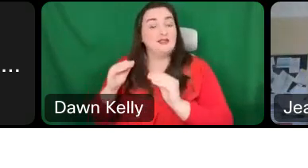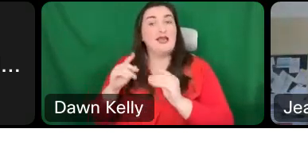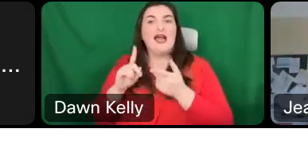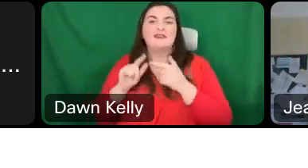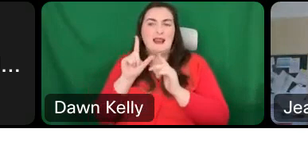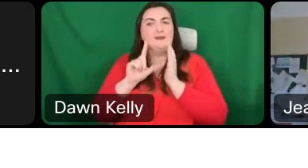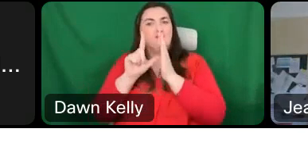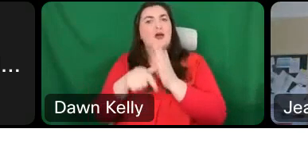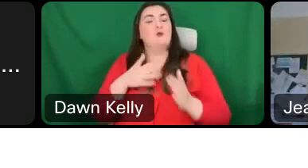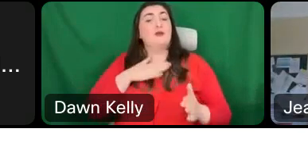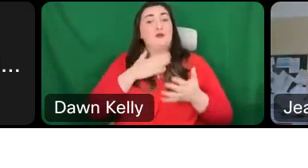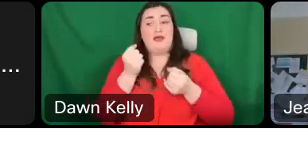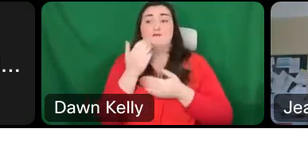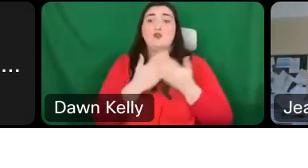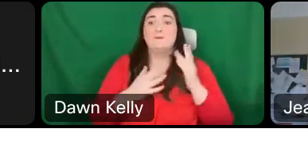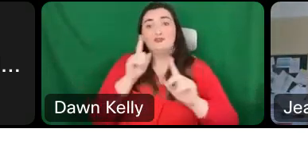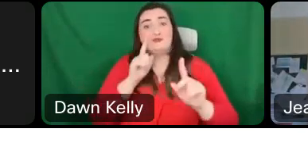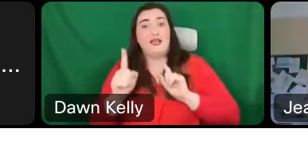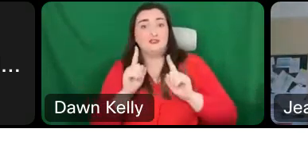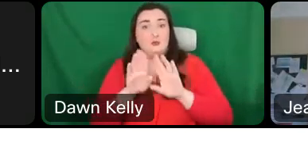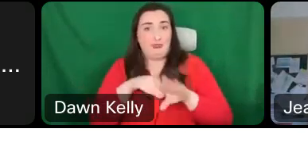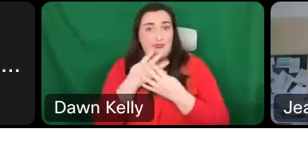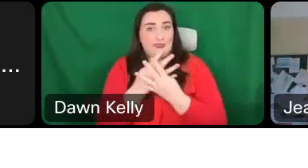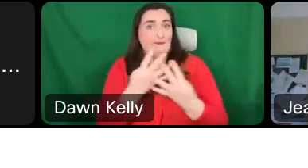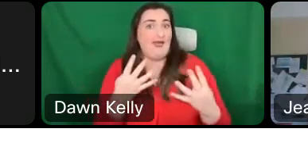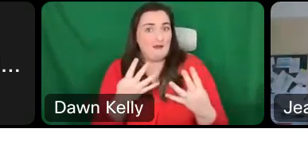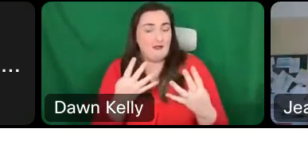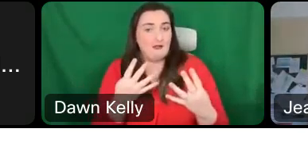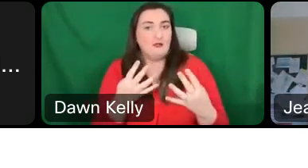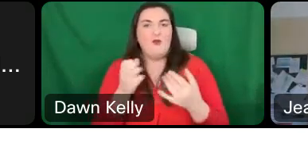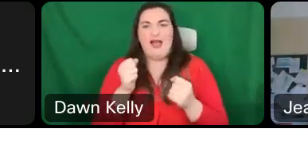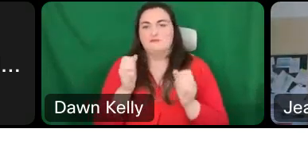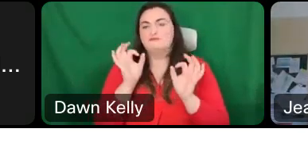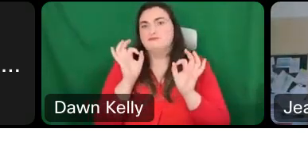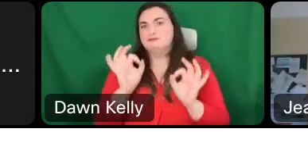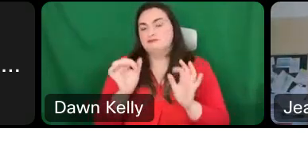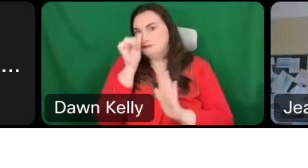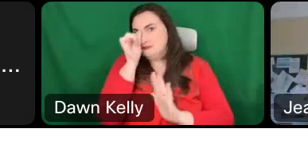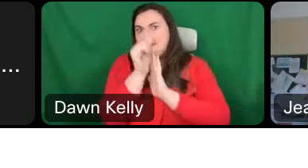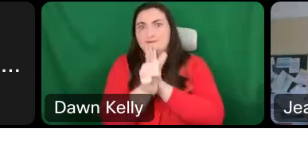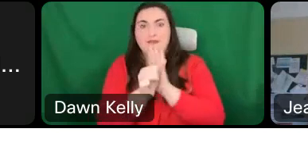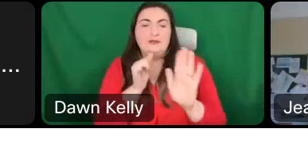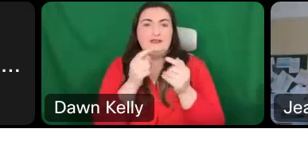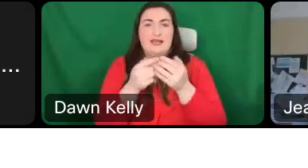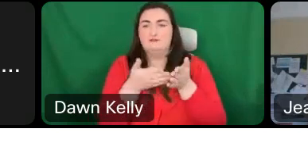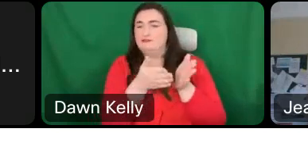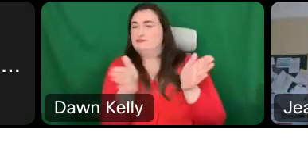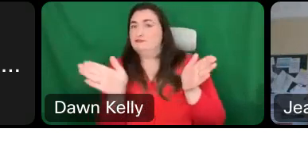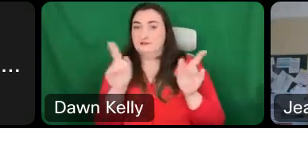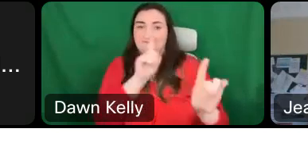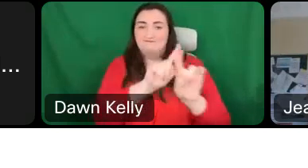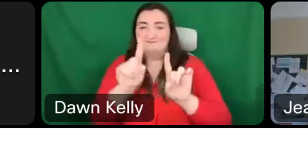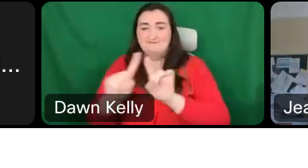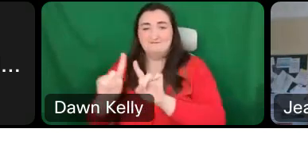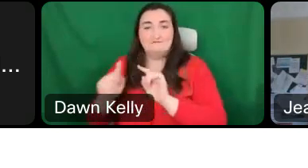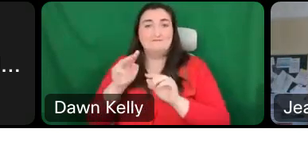like to have some interaction with the panel. We've a very experienced and wide-ranging panel, so we'd like people to be